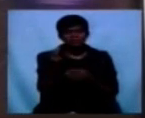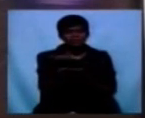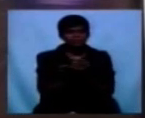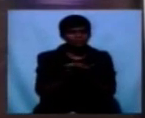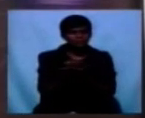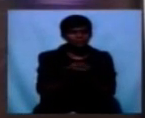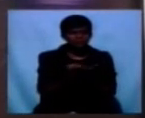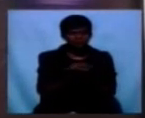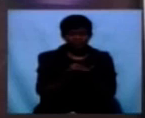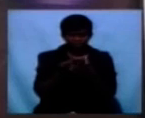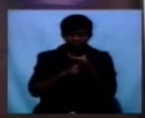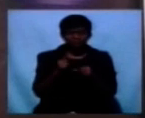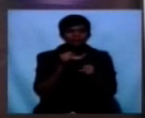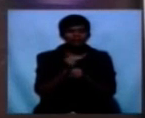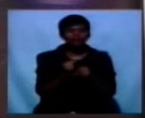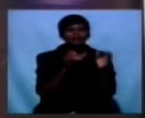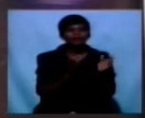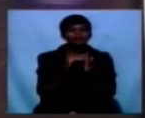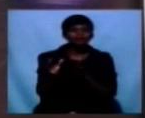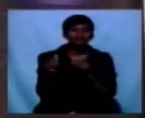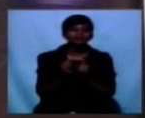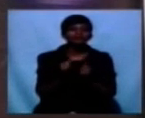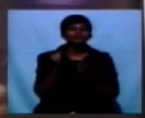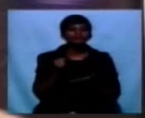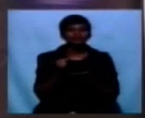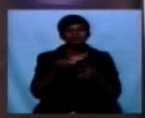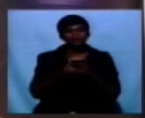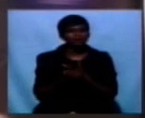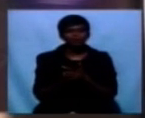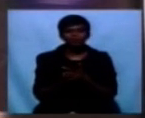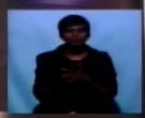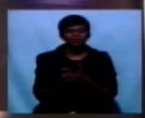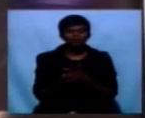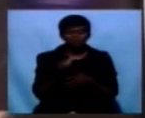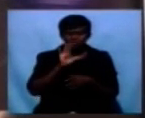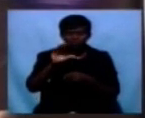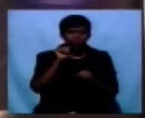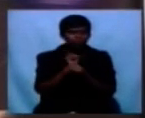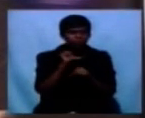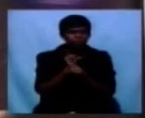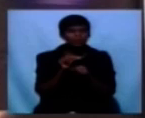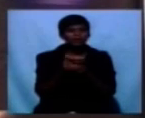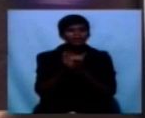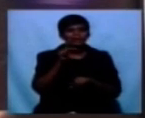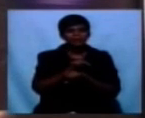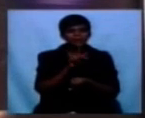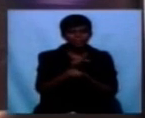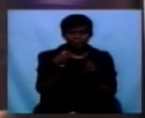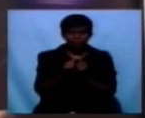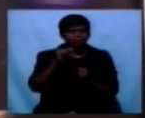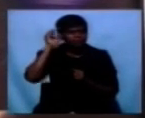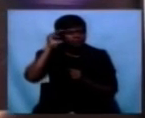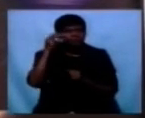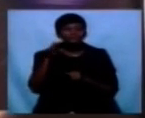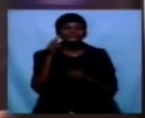year, an economic recovery plan and budget. How does this affect your execution of projects under the Ministry of